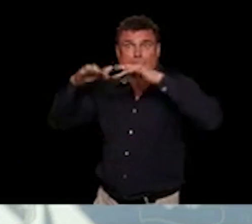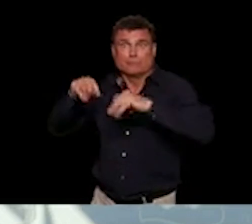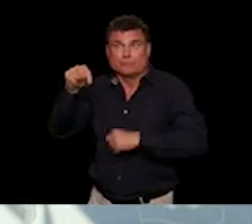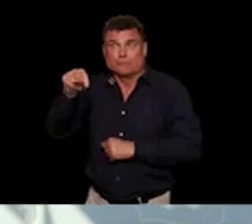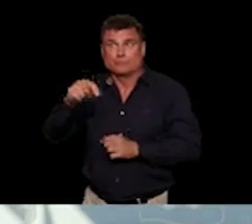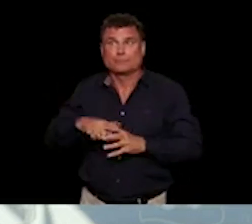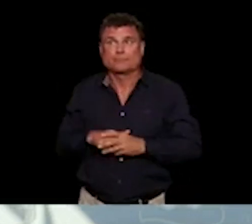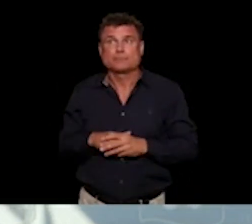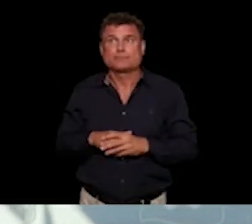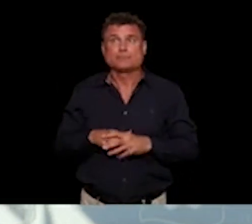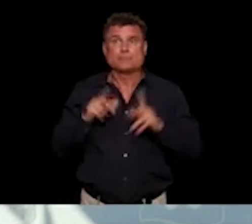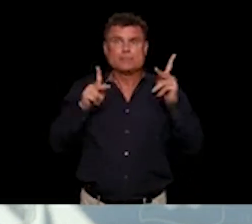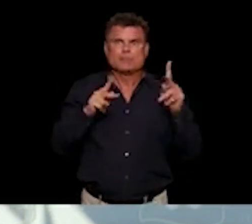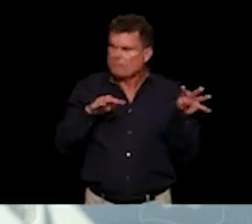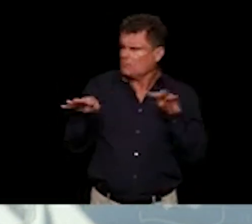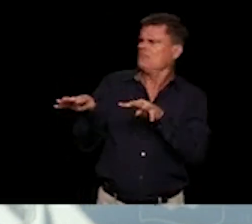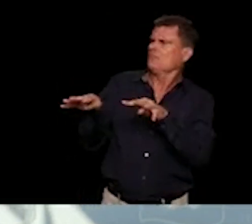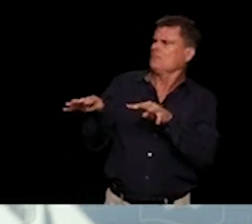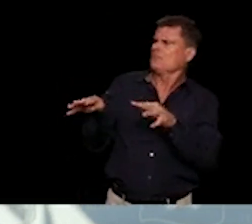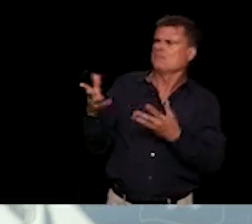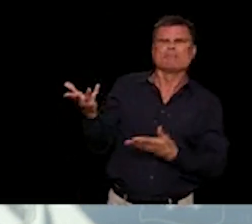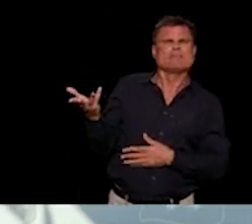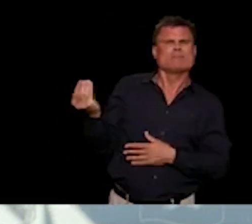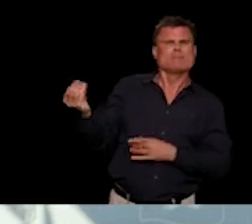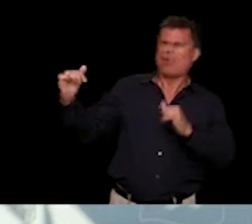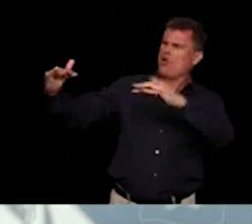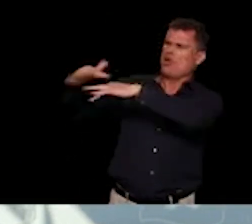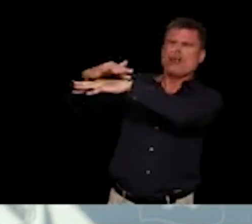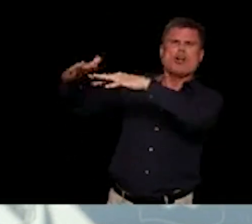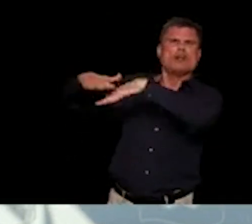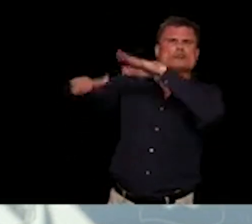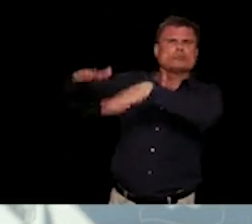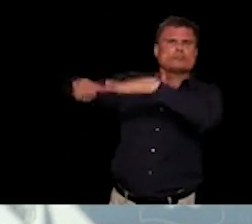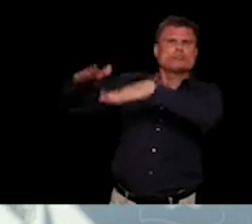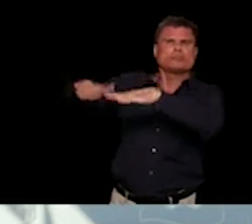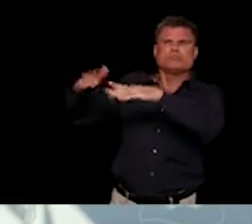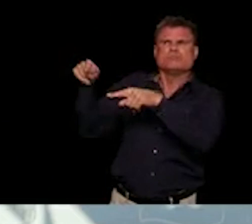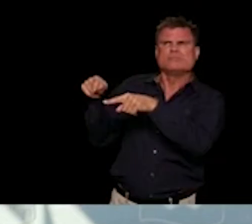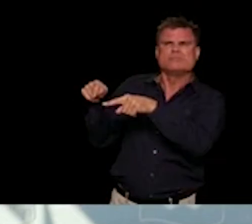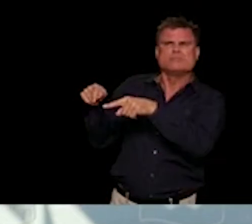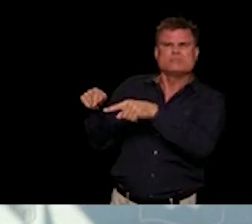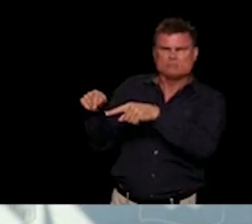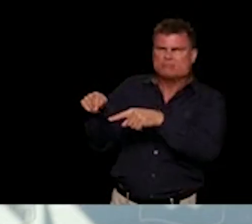the next week. So, you know, we're working, and we will be working with